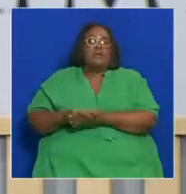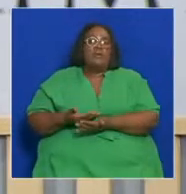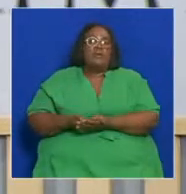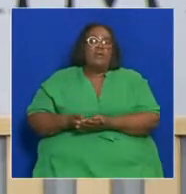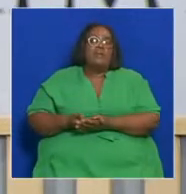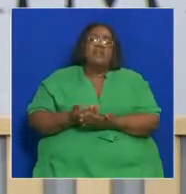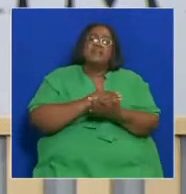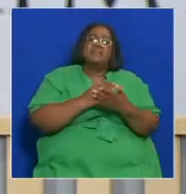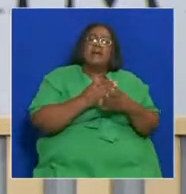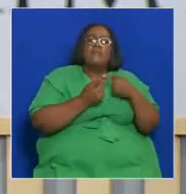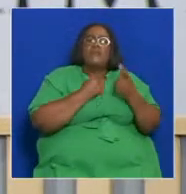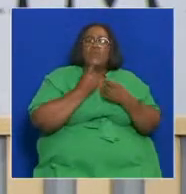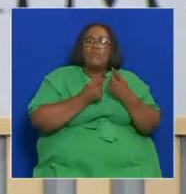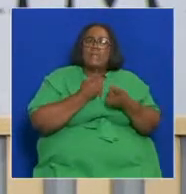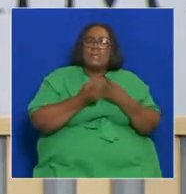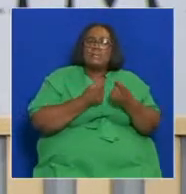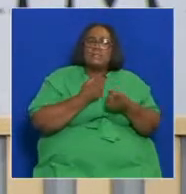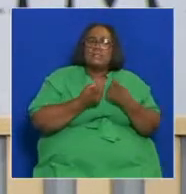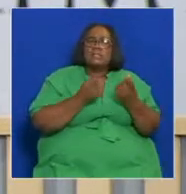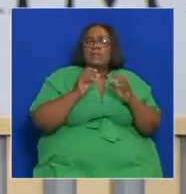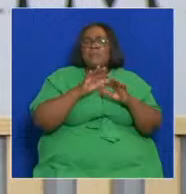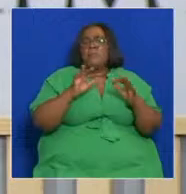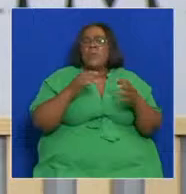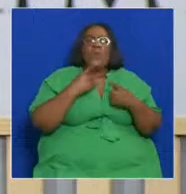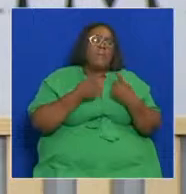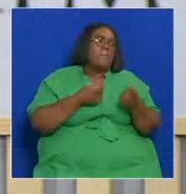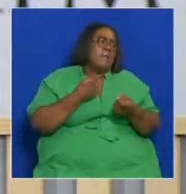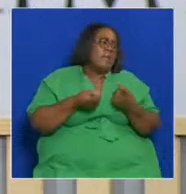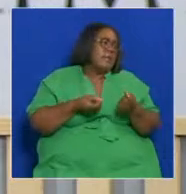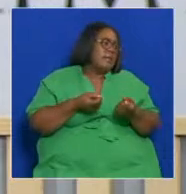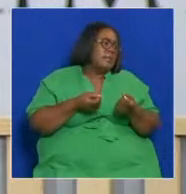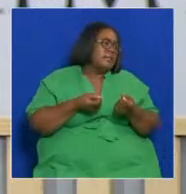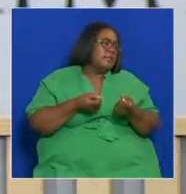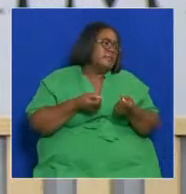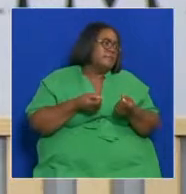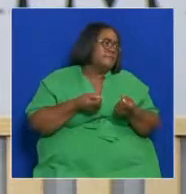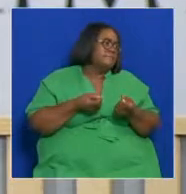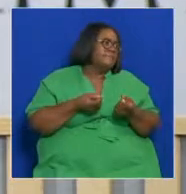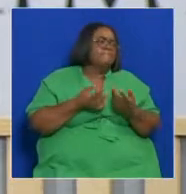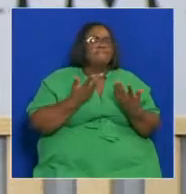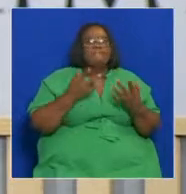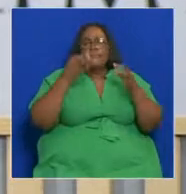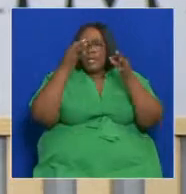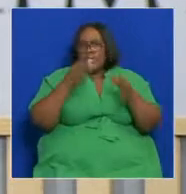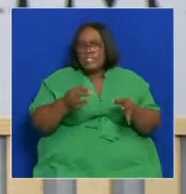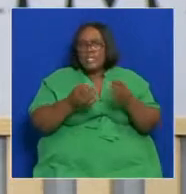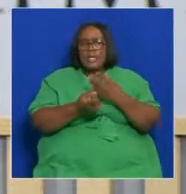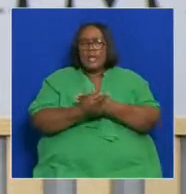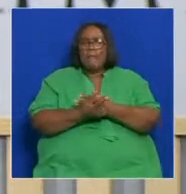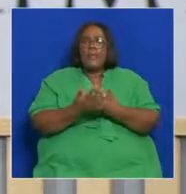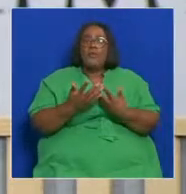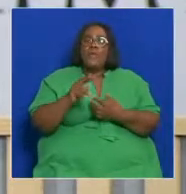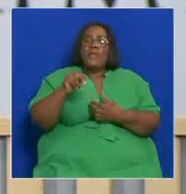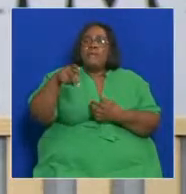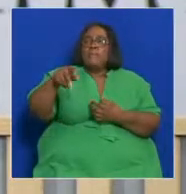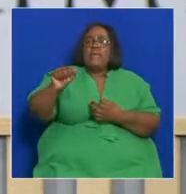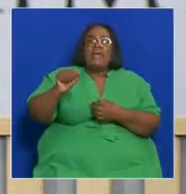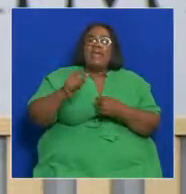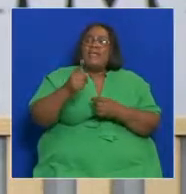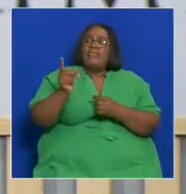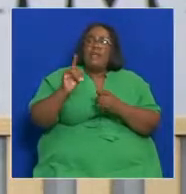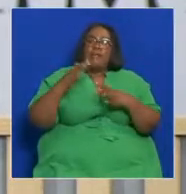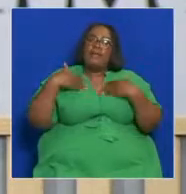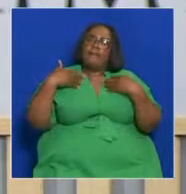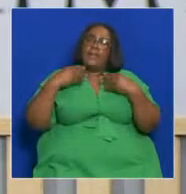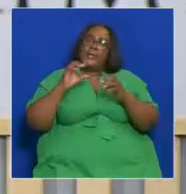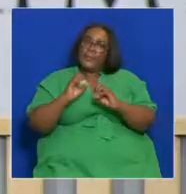complaints, people complain that decisions were taken in the NPA, they were not happy with it. And when